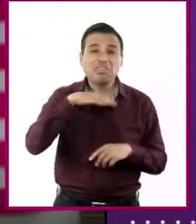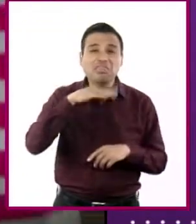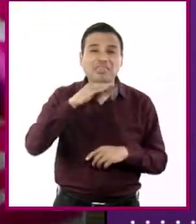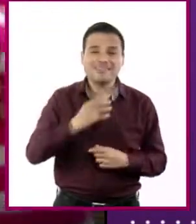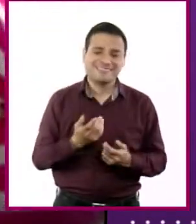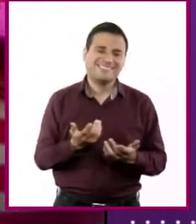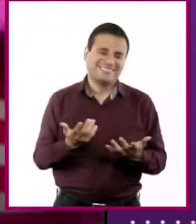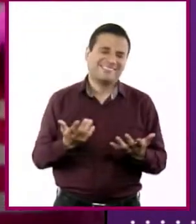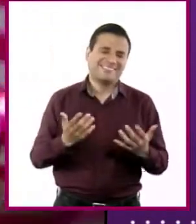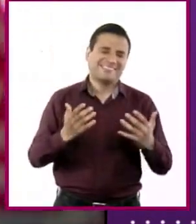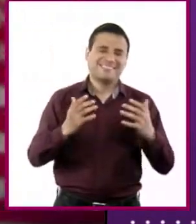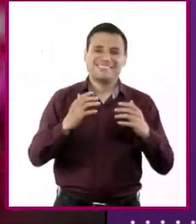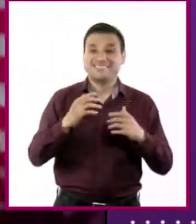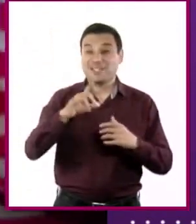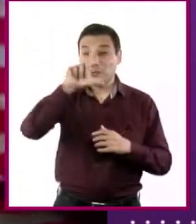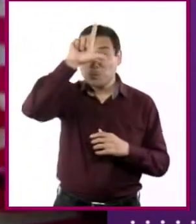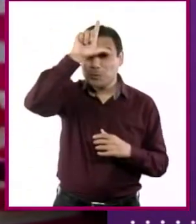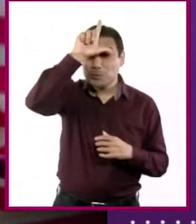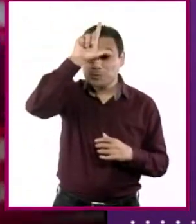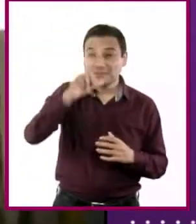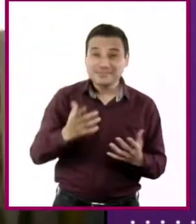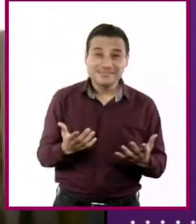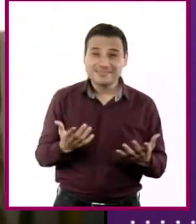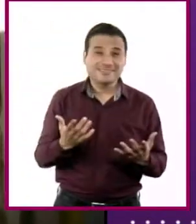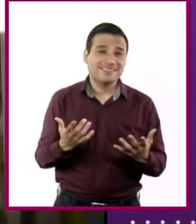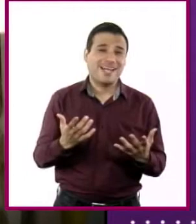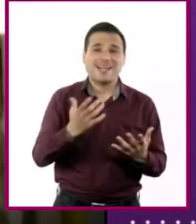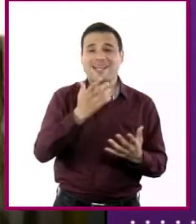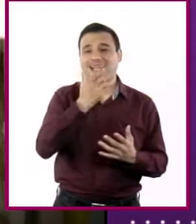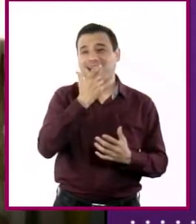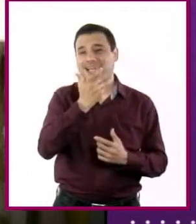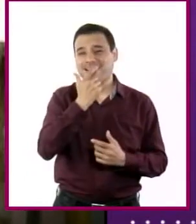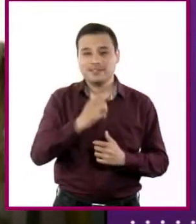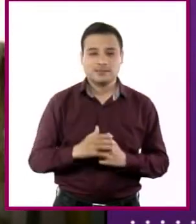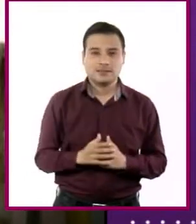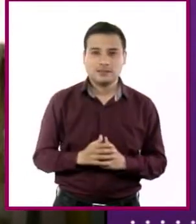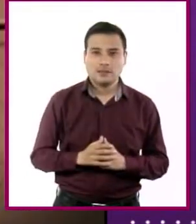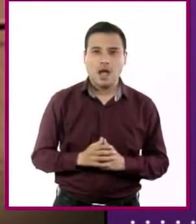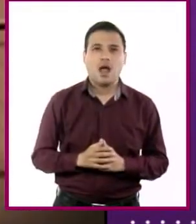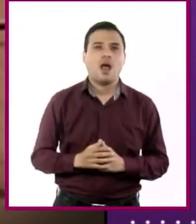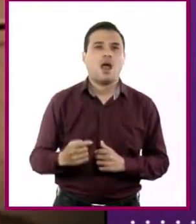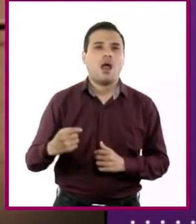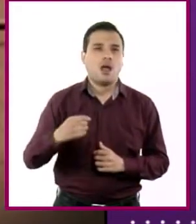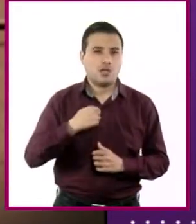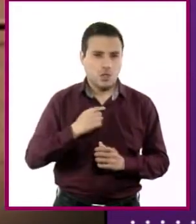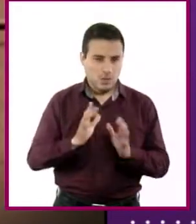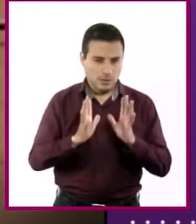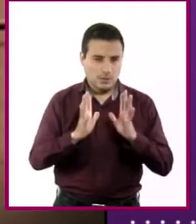know. Losers. Losers. I know what happened.